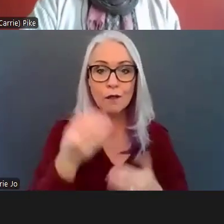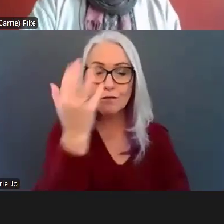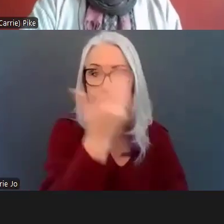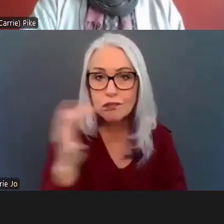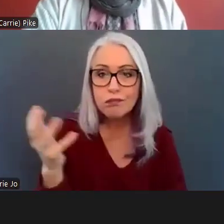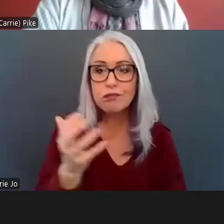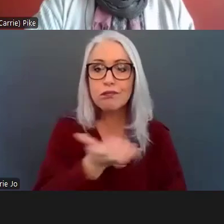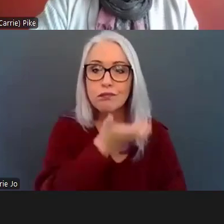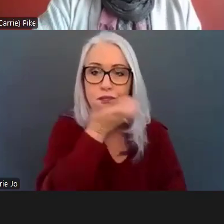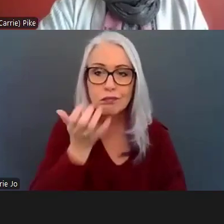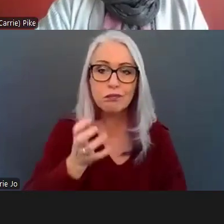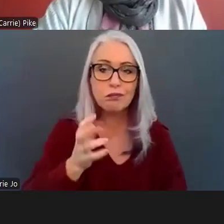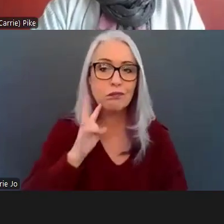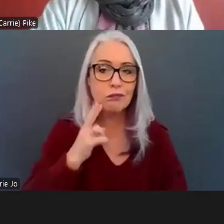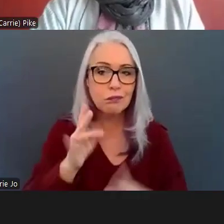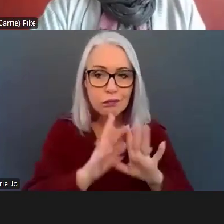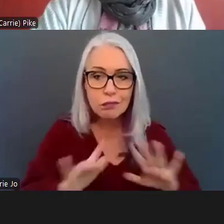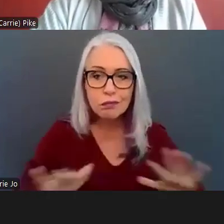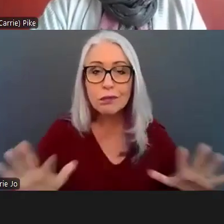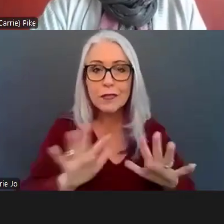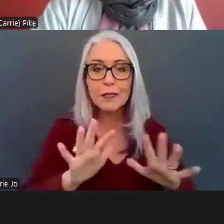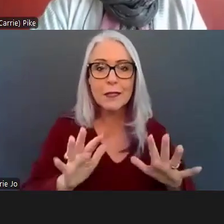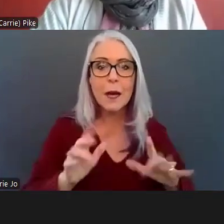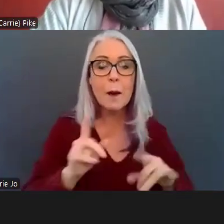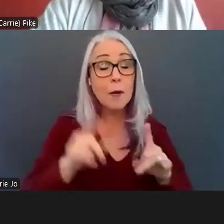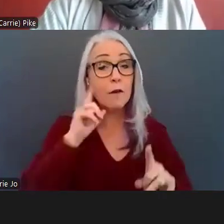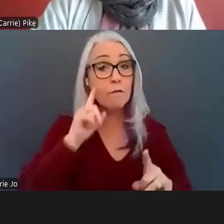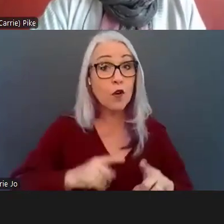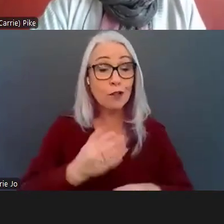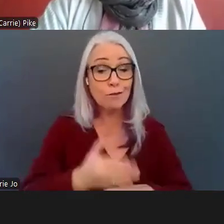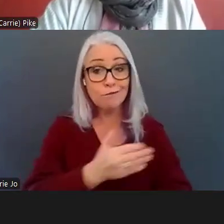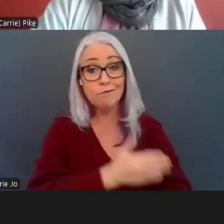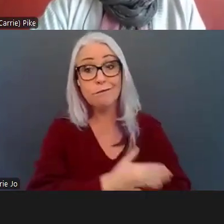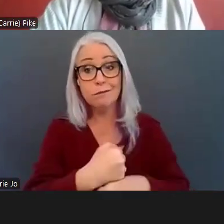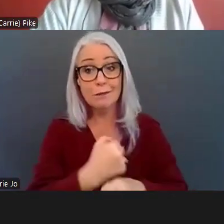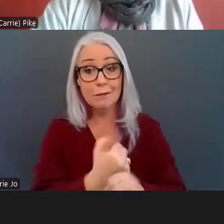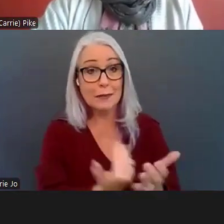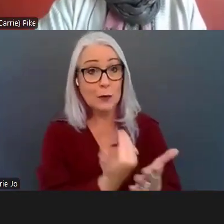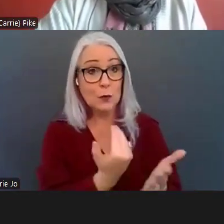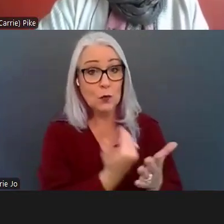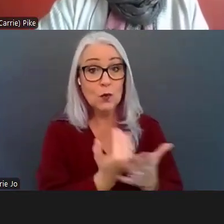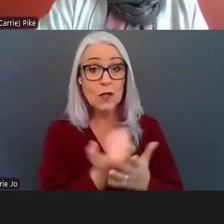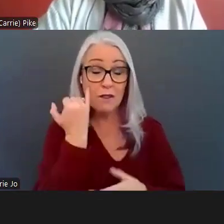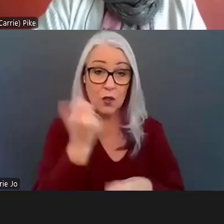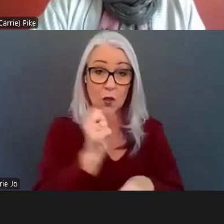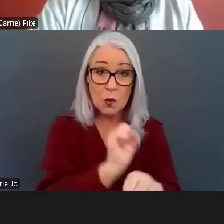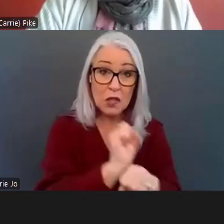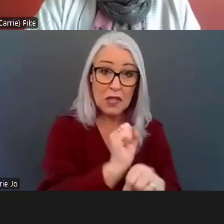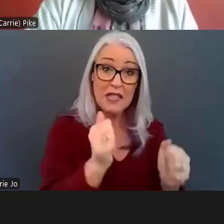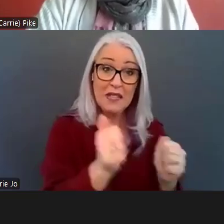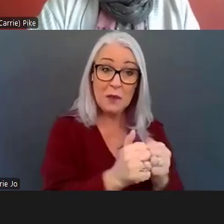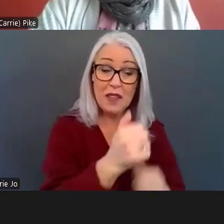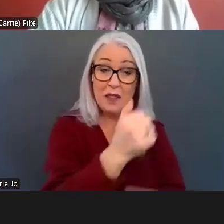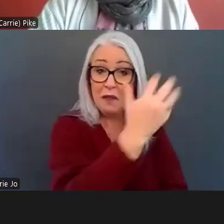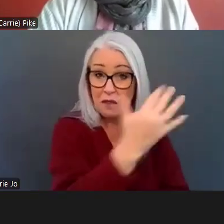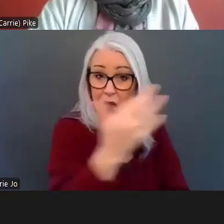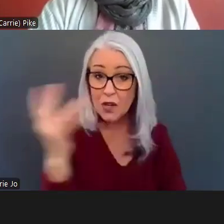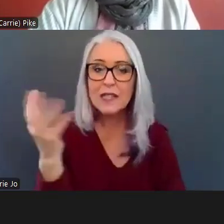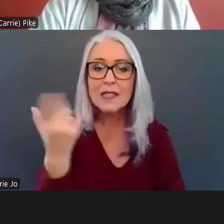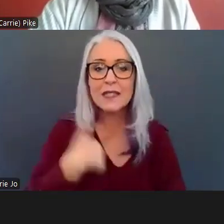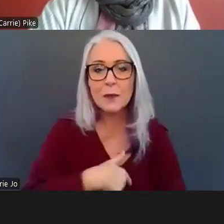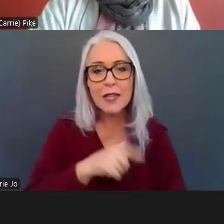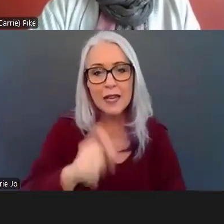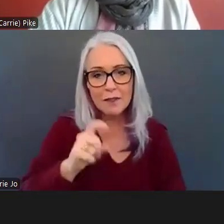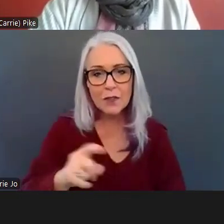more importantly, I think in the context of regeneration, if you're working in a forest and it's dominated by species that associate with